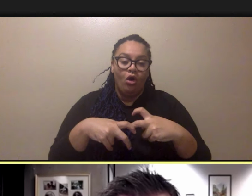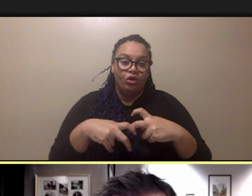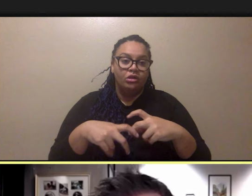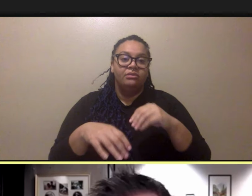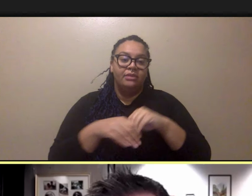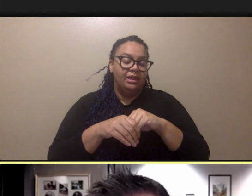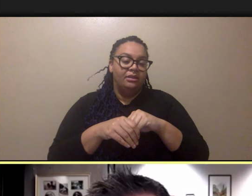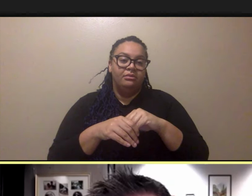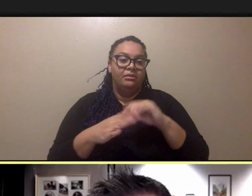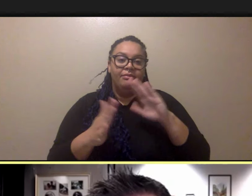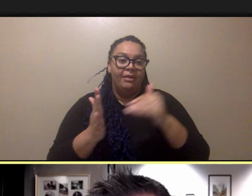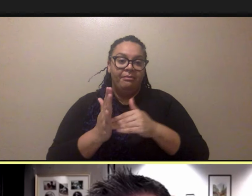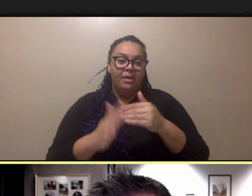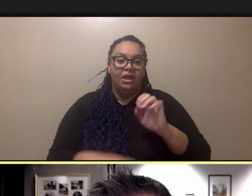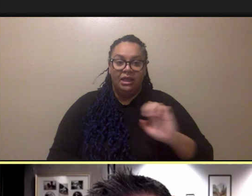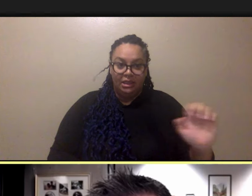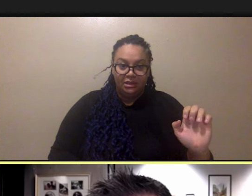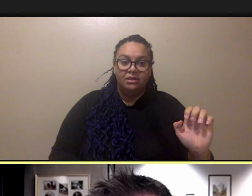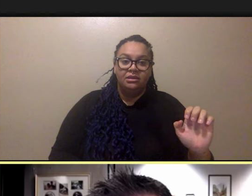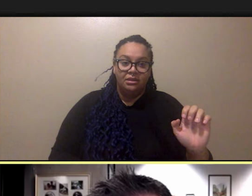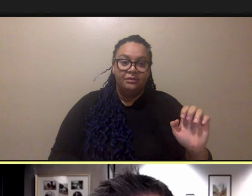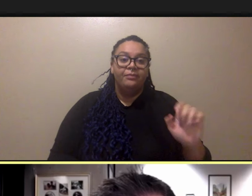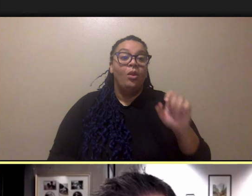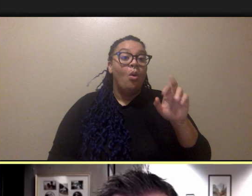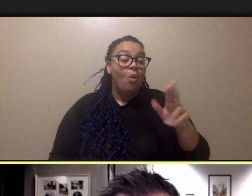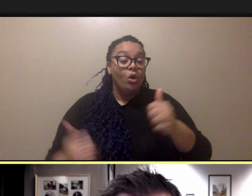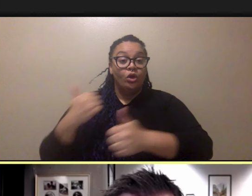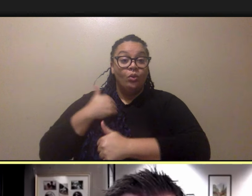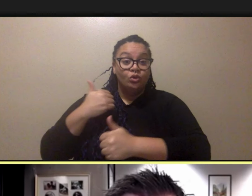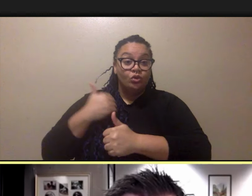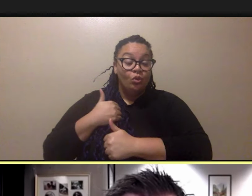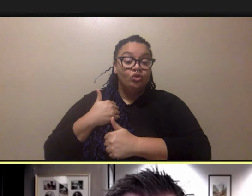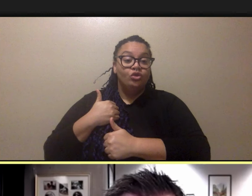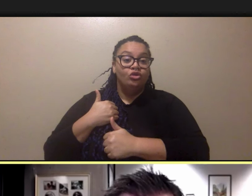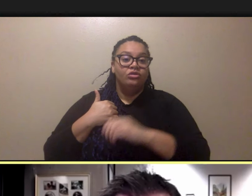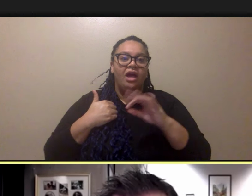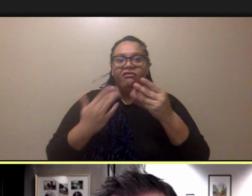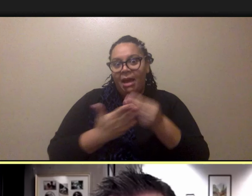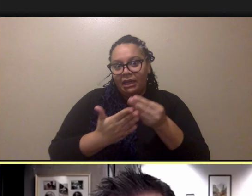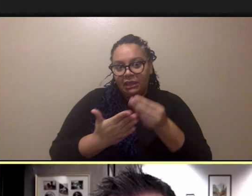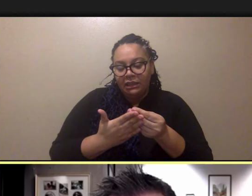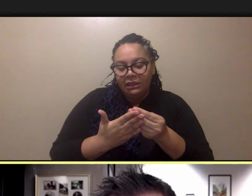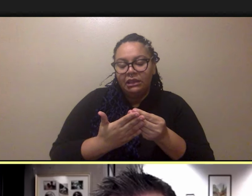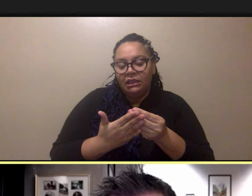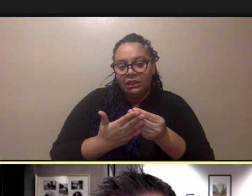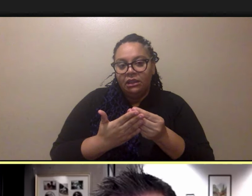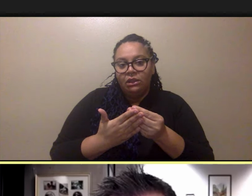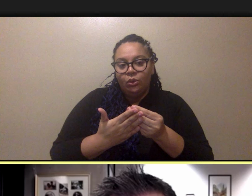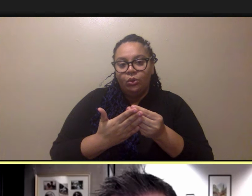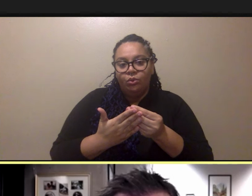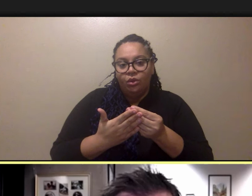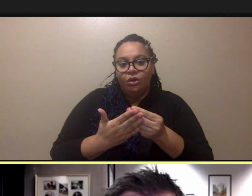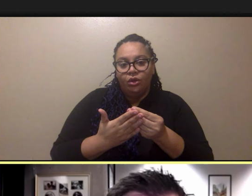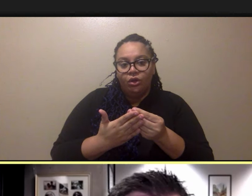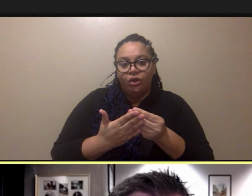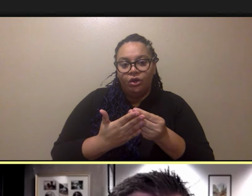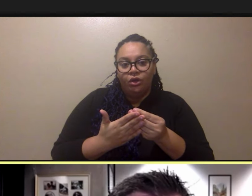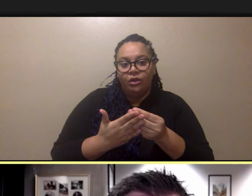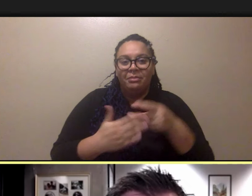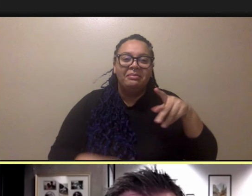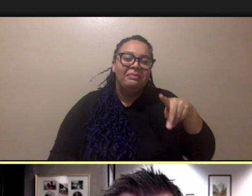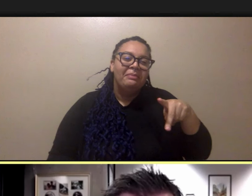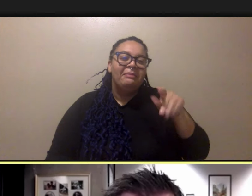Mediterranean, or they were soldiers of fortune who were basically